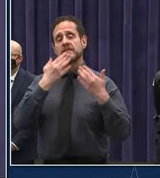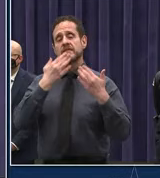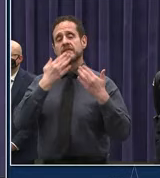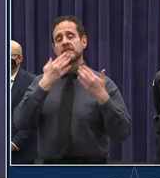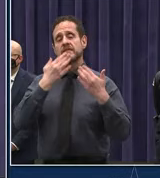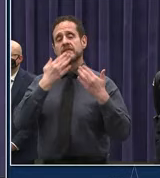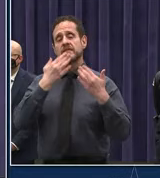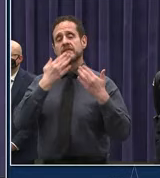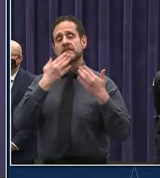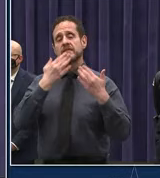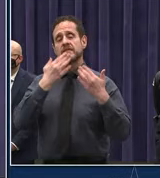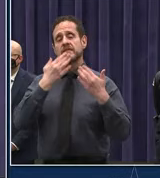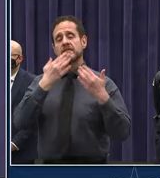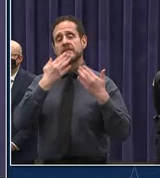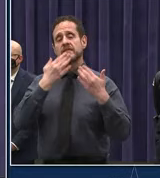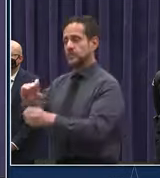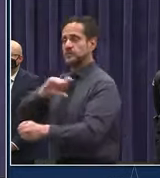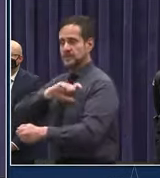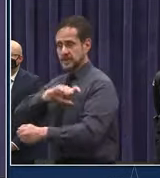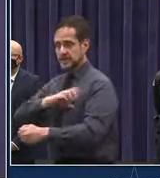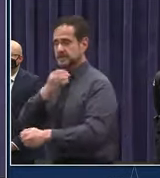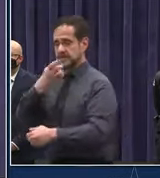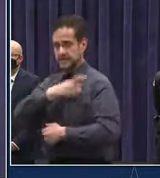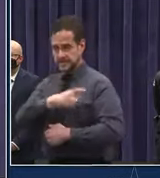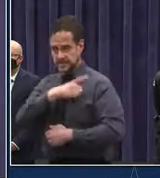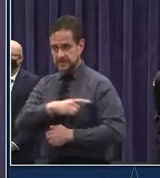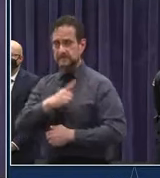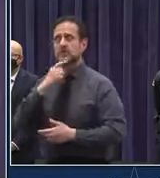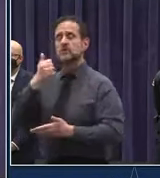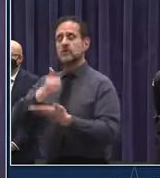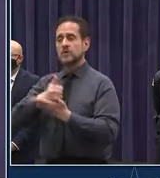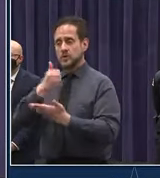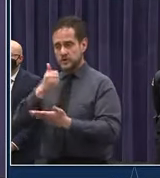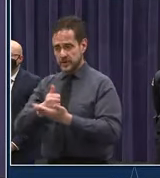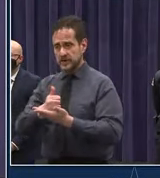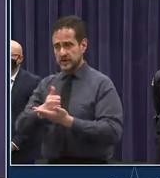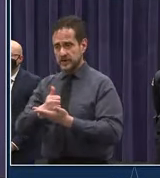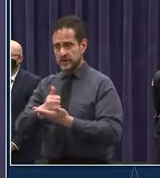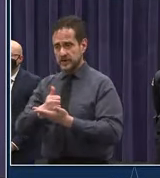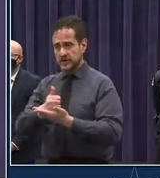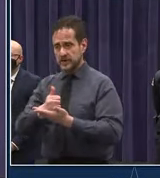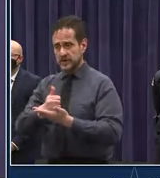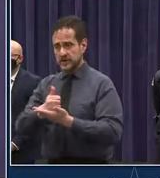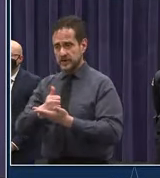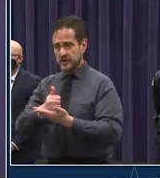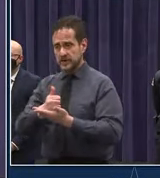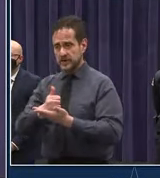with our officers and detectives who helped guide this investigation